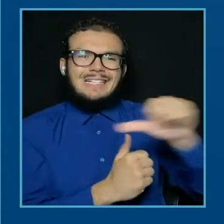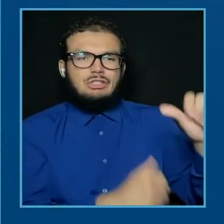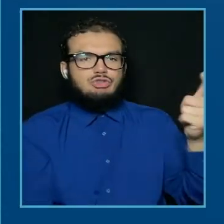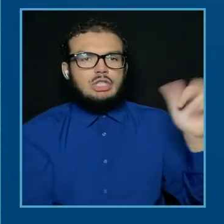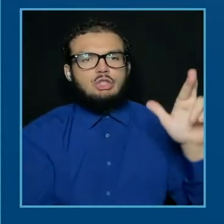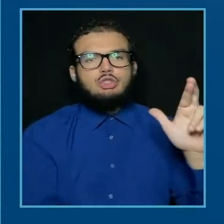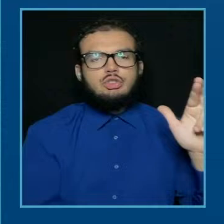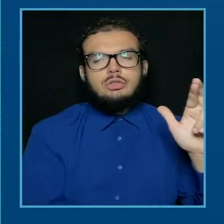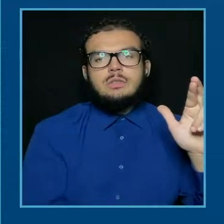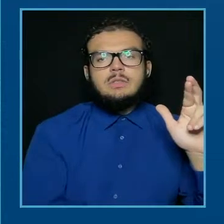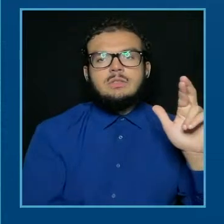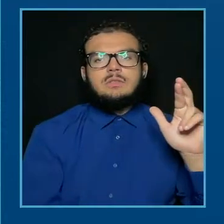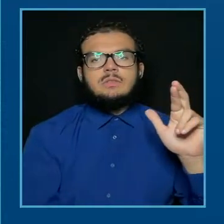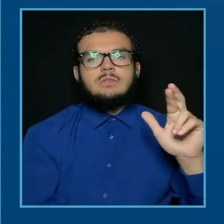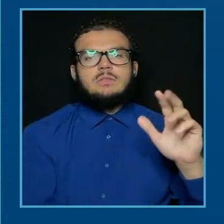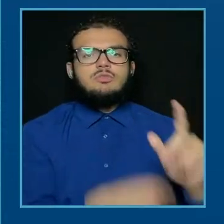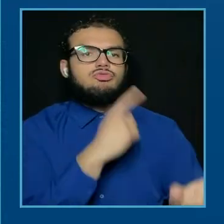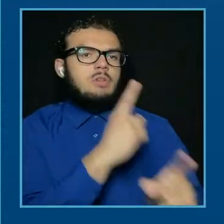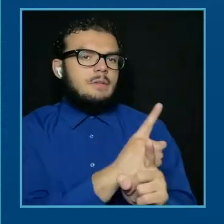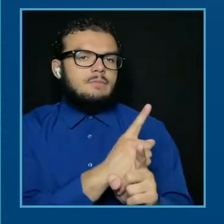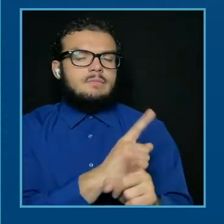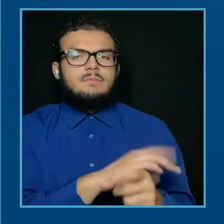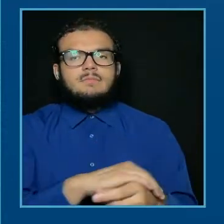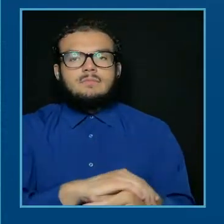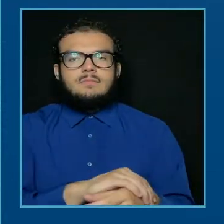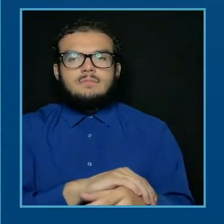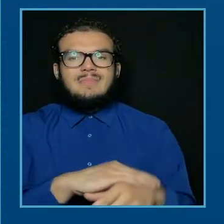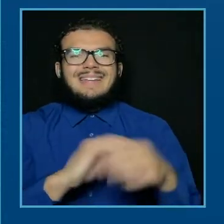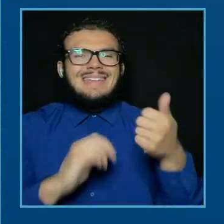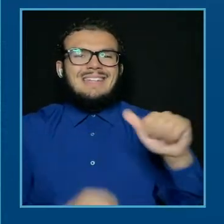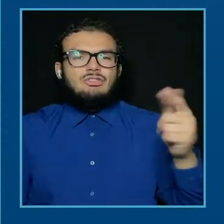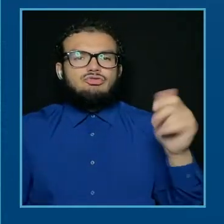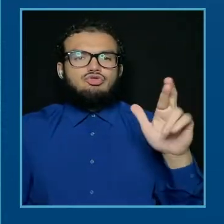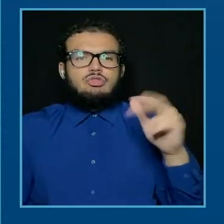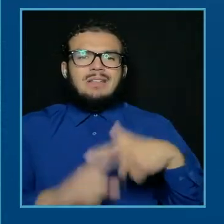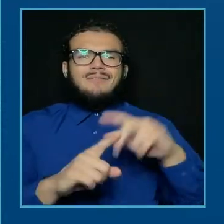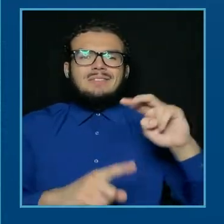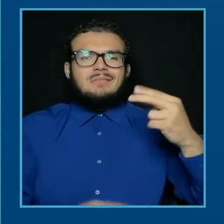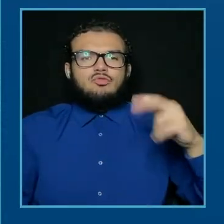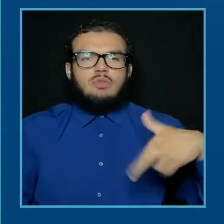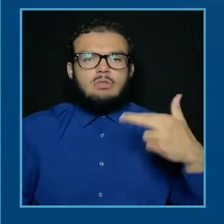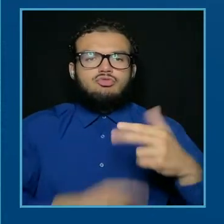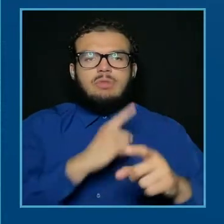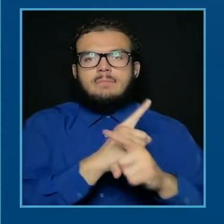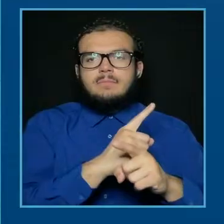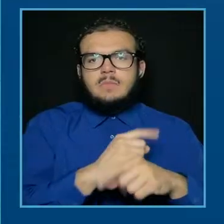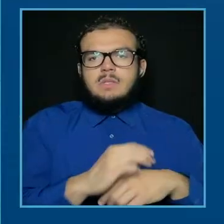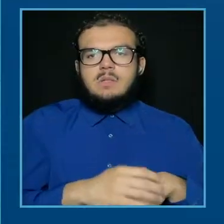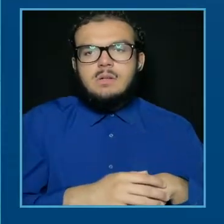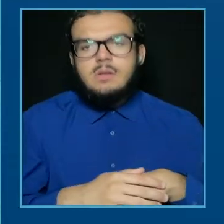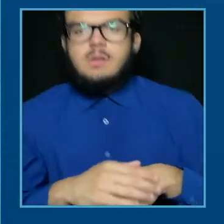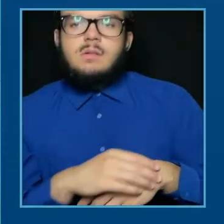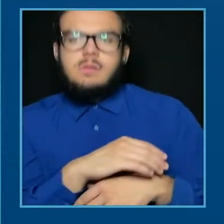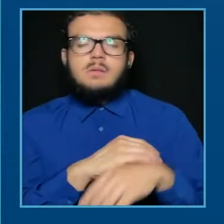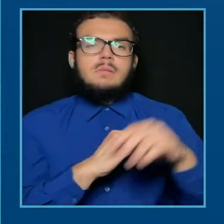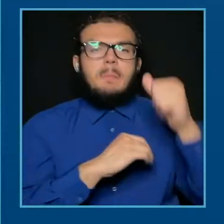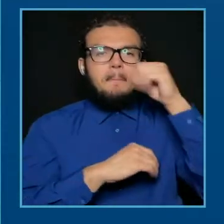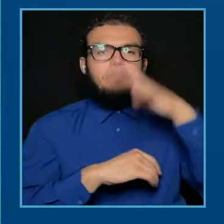Right, because it could be that any gender might have a second round. Correct. The male ballot's going to be a